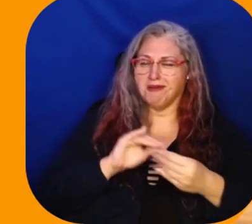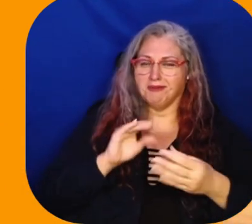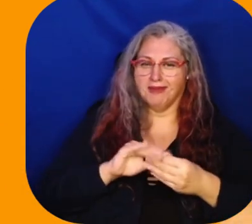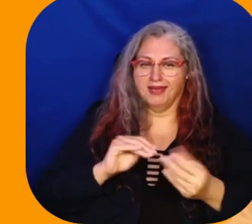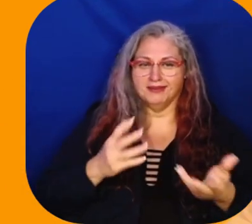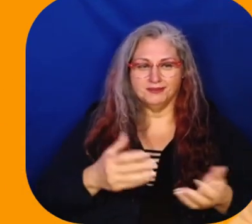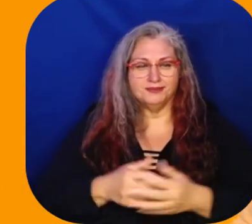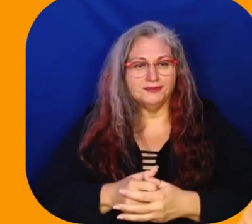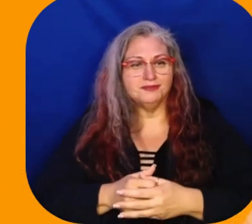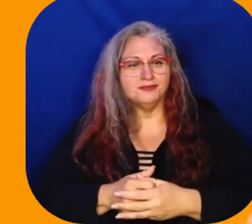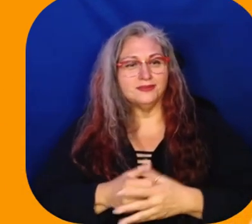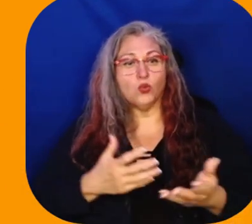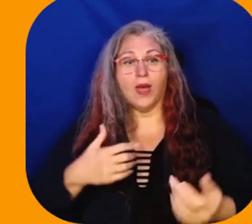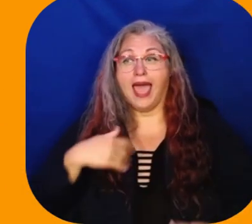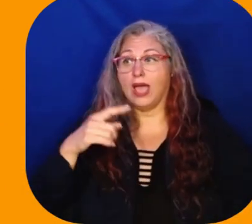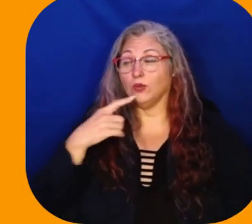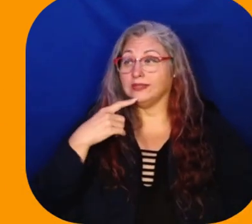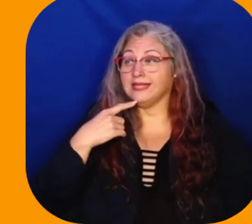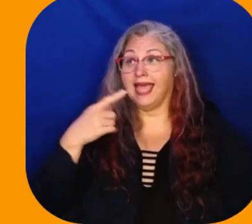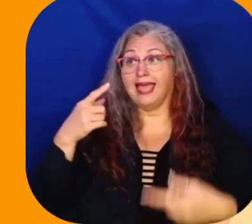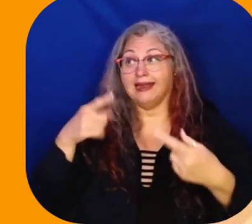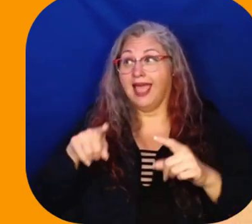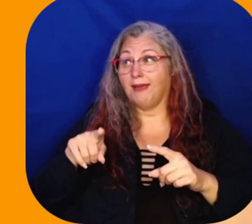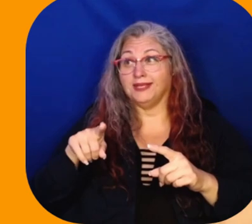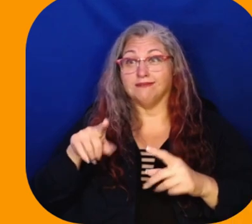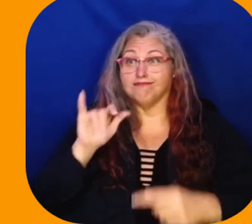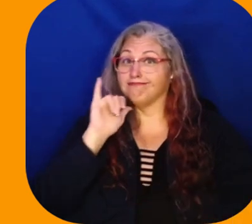I would say it happened quite accidentally and